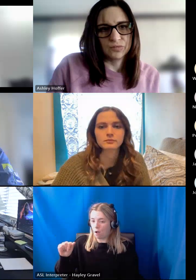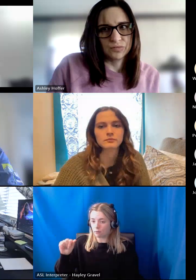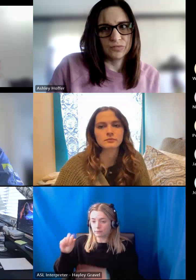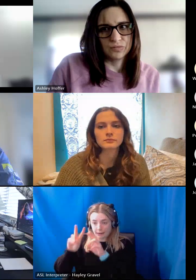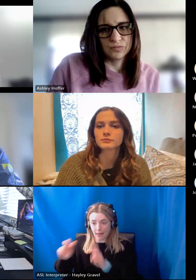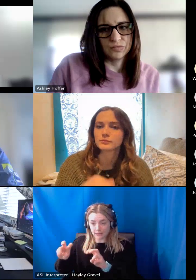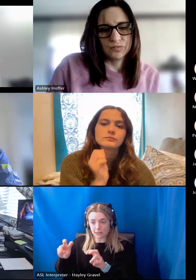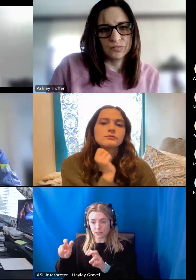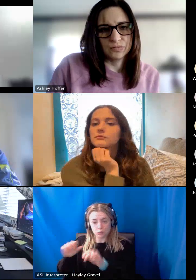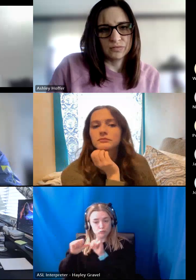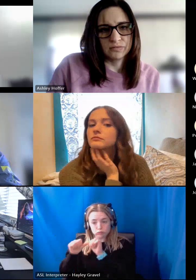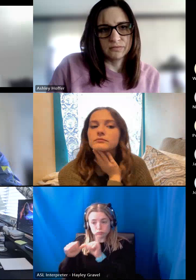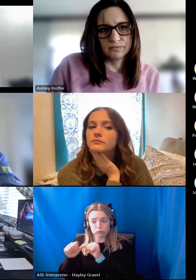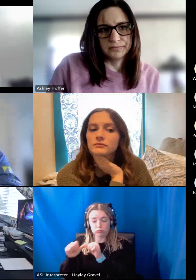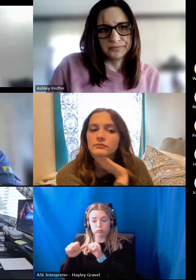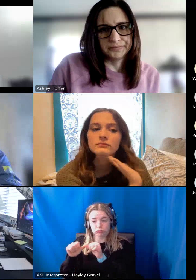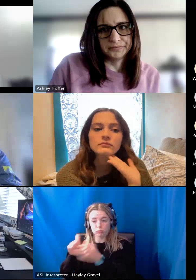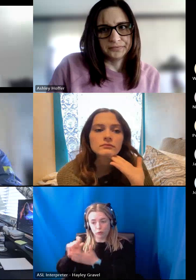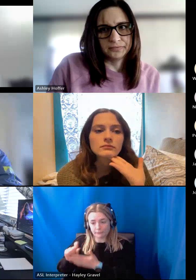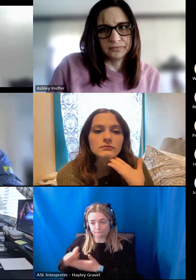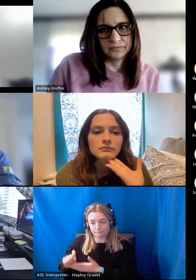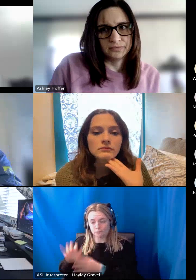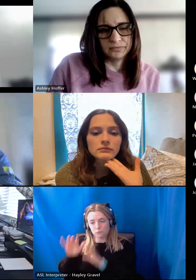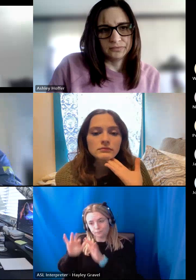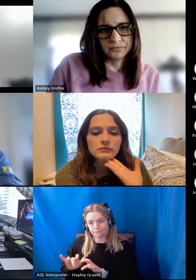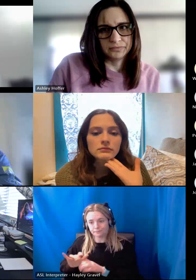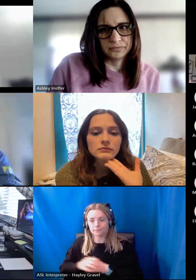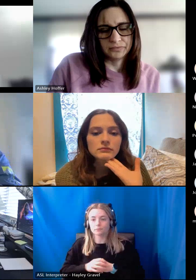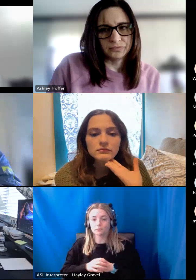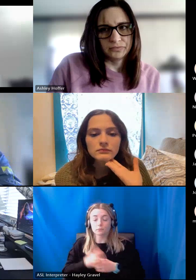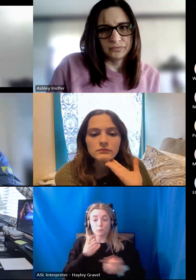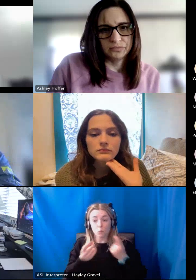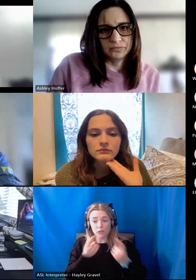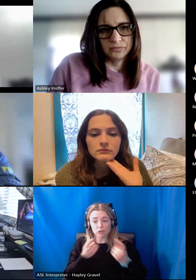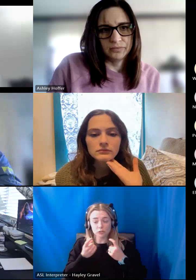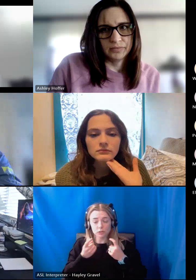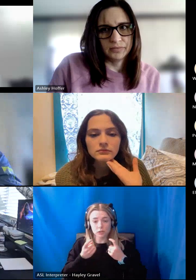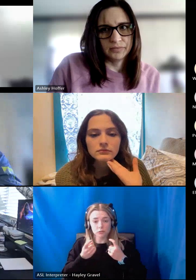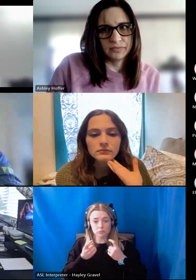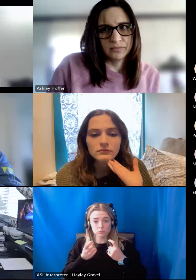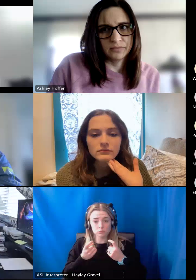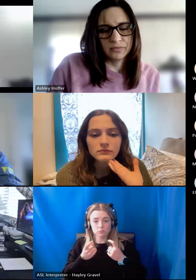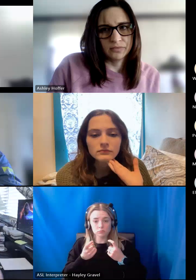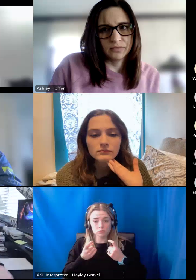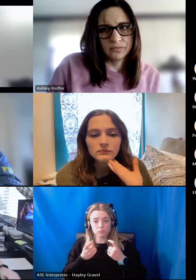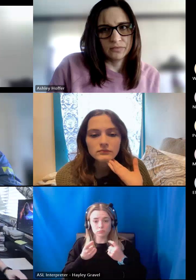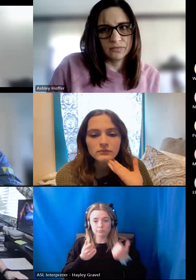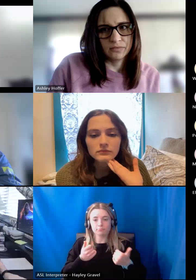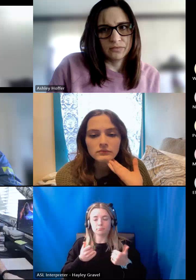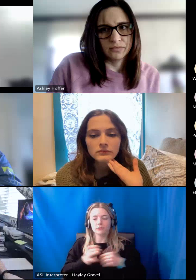Any questions? All right. You know how to get me if you need me.